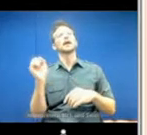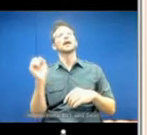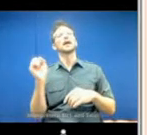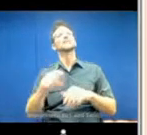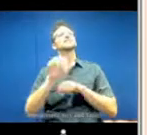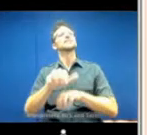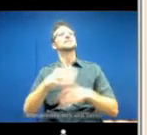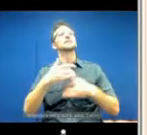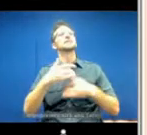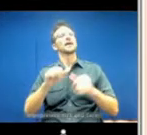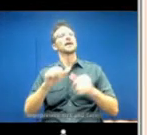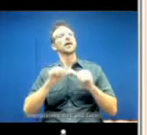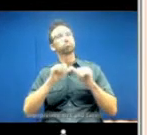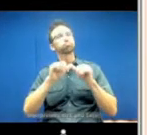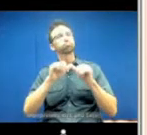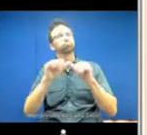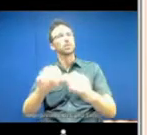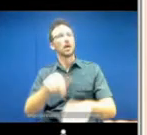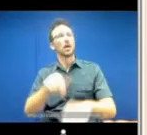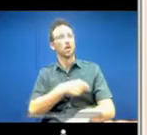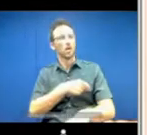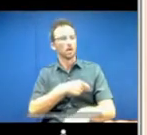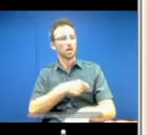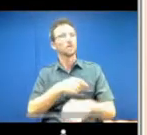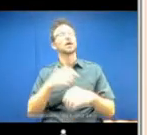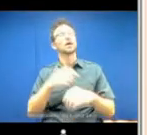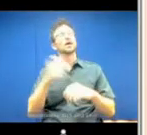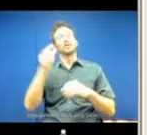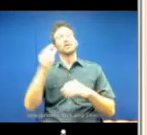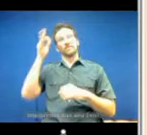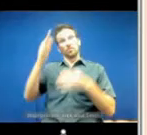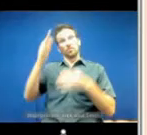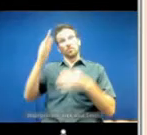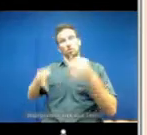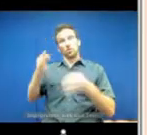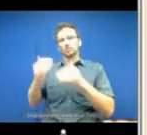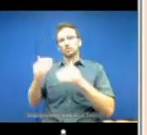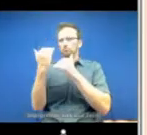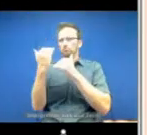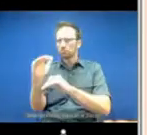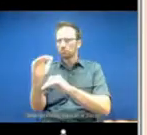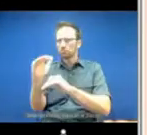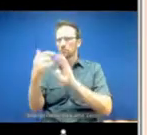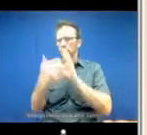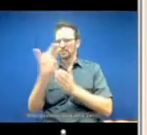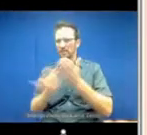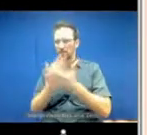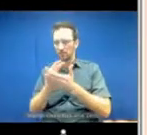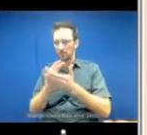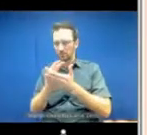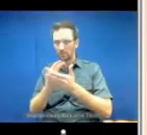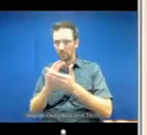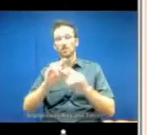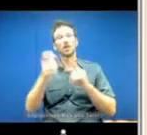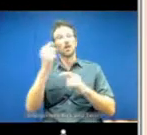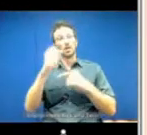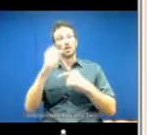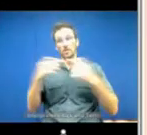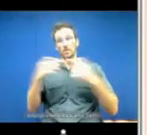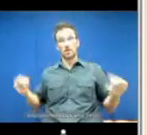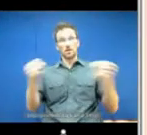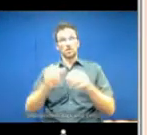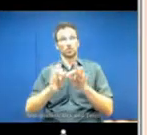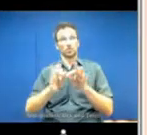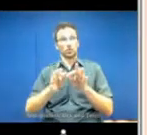That depends. In federal court, we're limited to 7 hours, but frequently when interpreters are used, the attorneys will file a